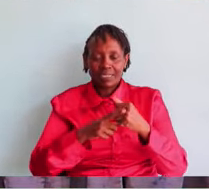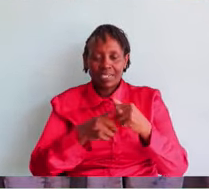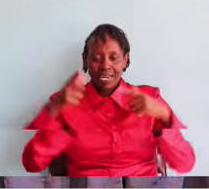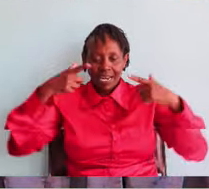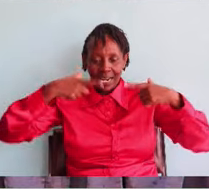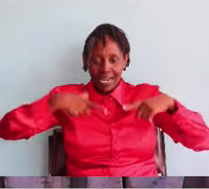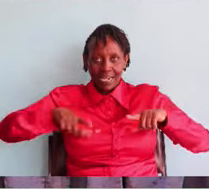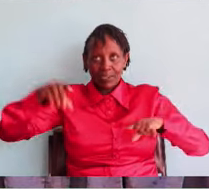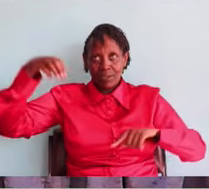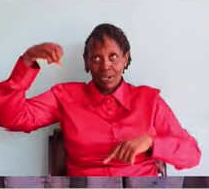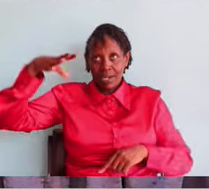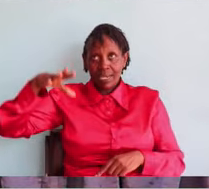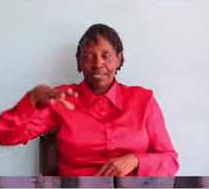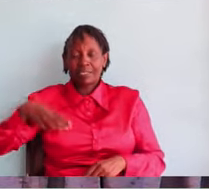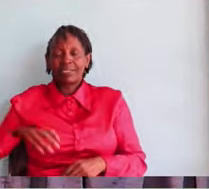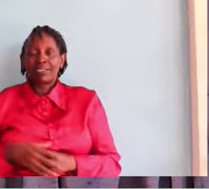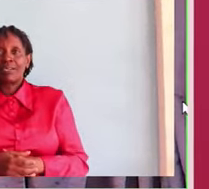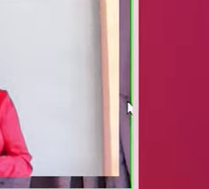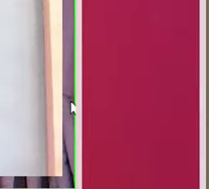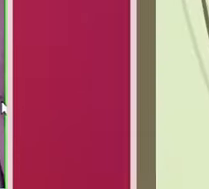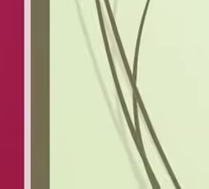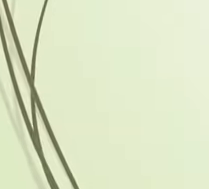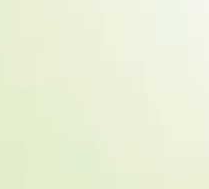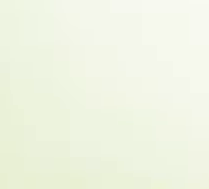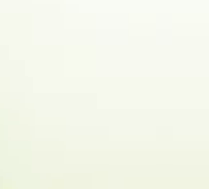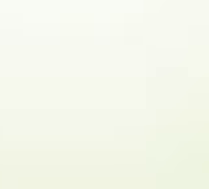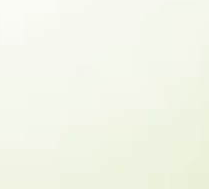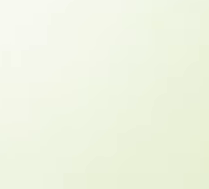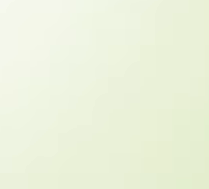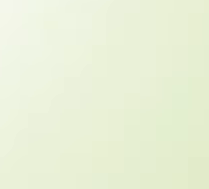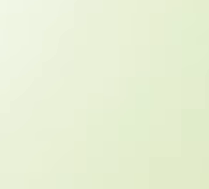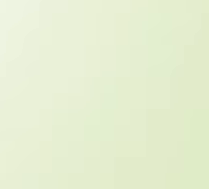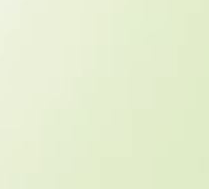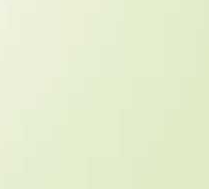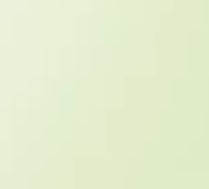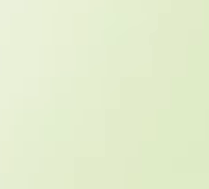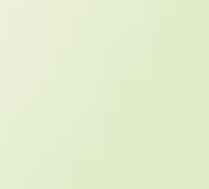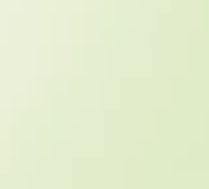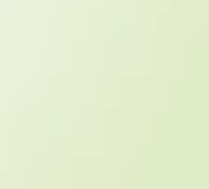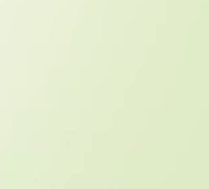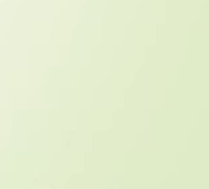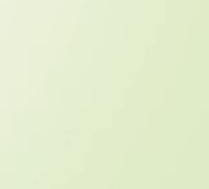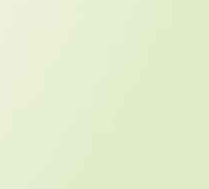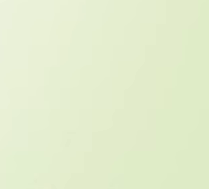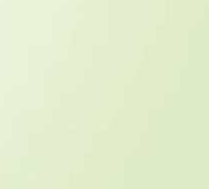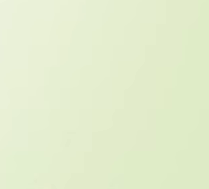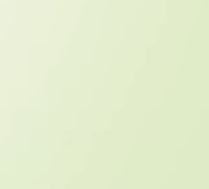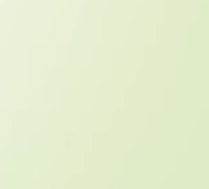shine before men that they may see your good works and give glory to your Father who is in heaven."